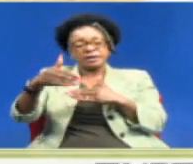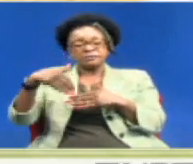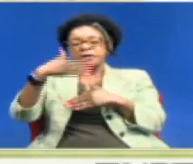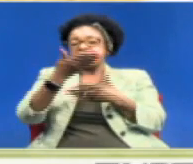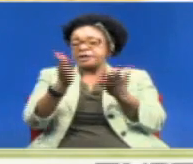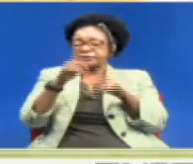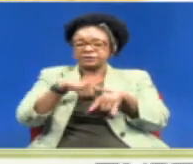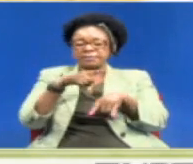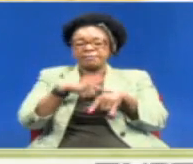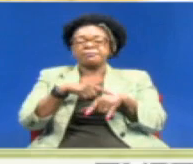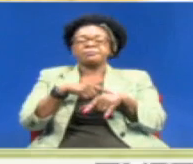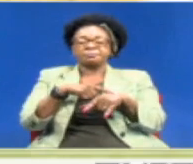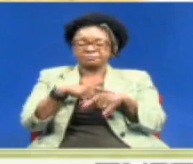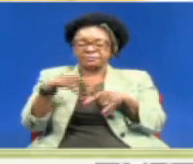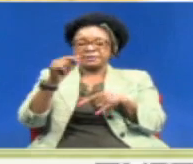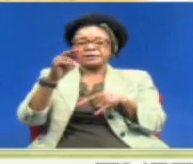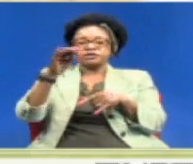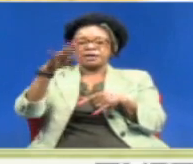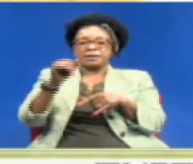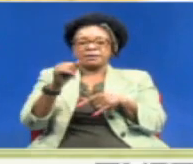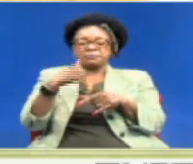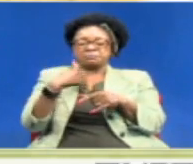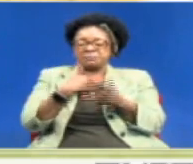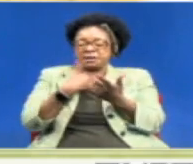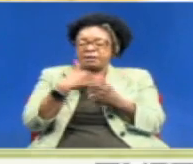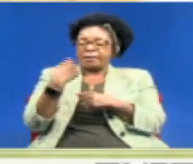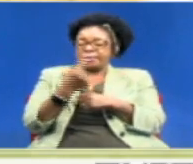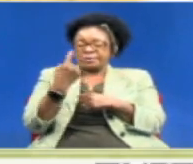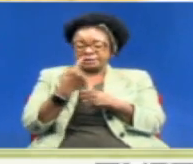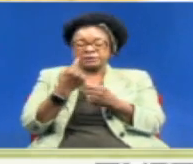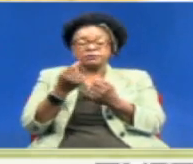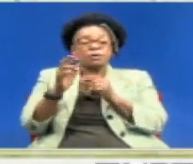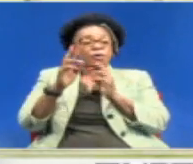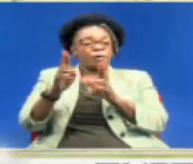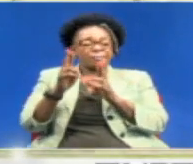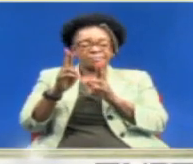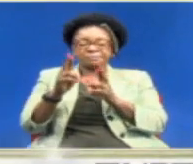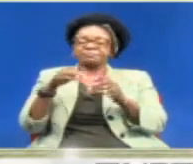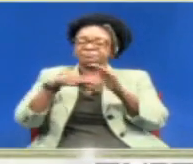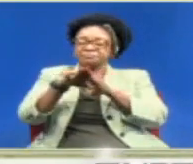inakuja mbele first. So kwangu naomba tu ni double digit goals, itakuwa fiti sana.